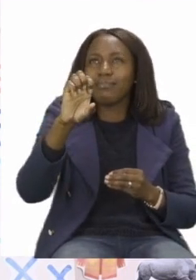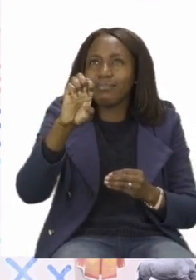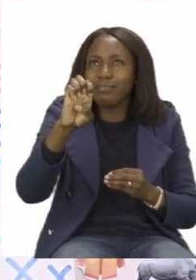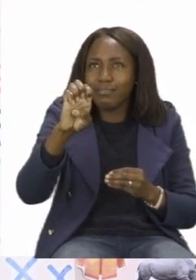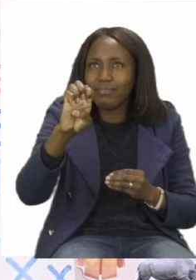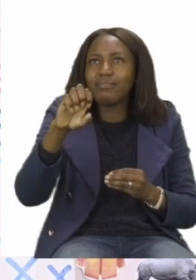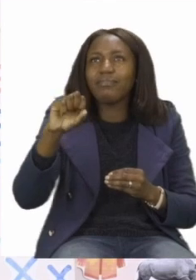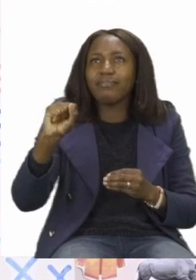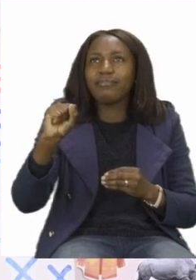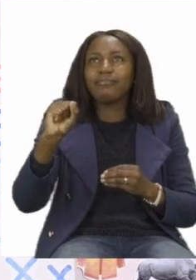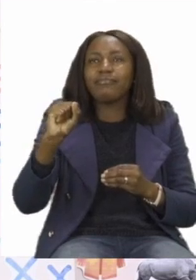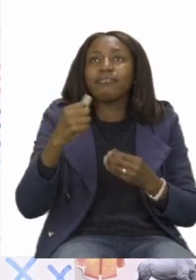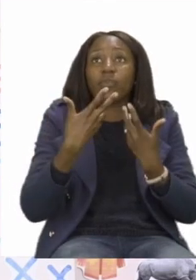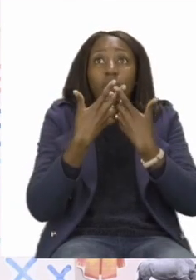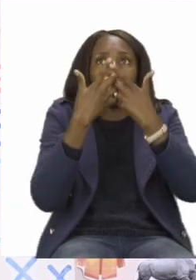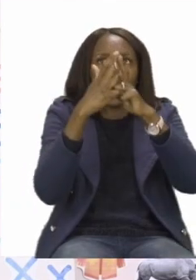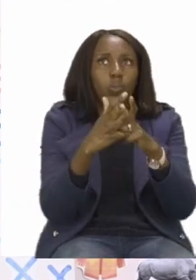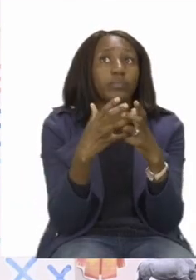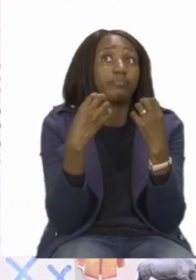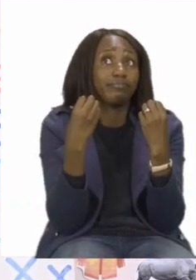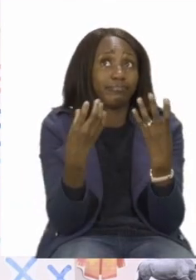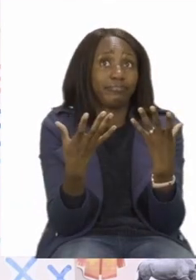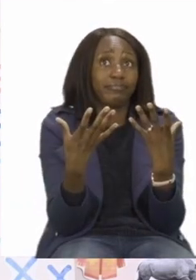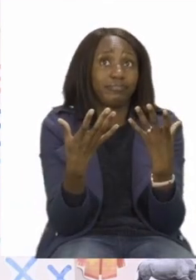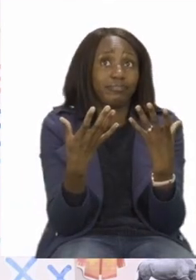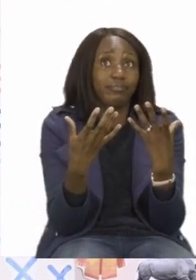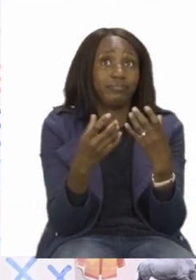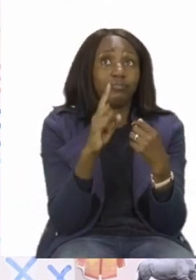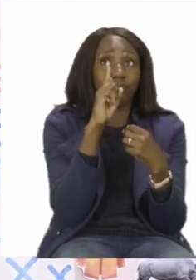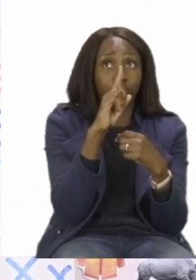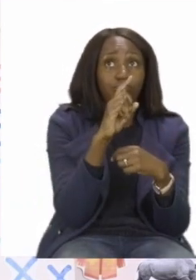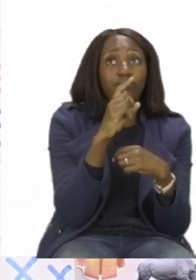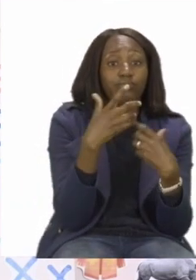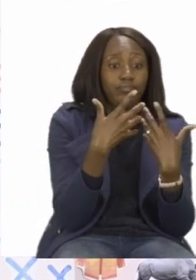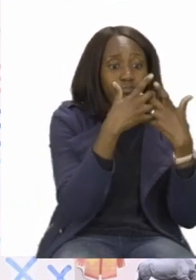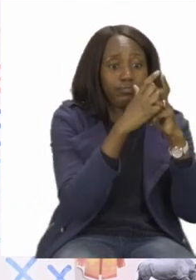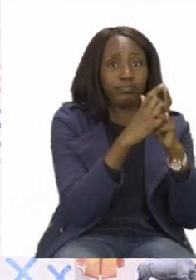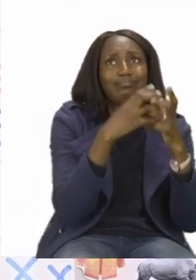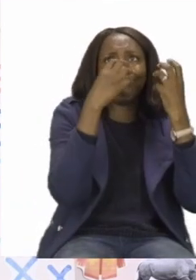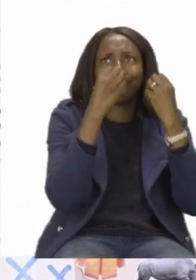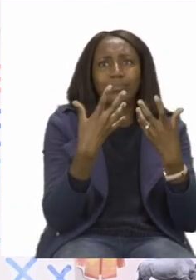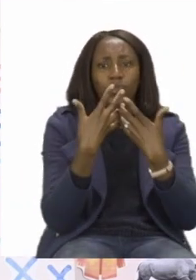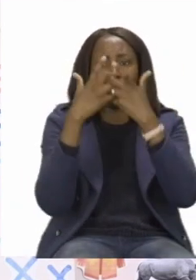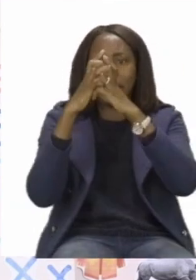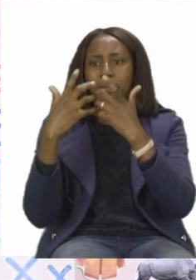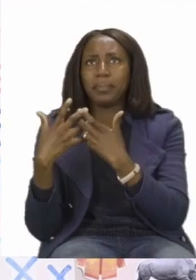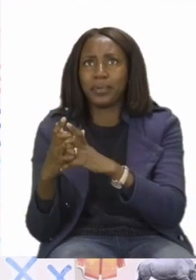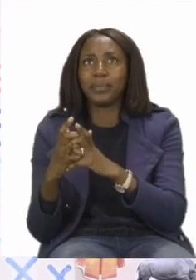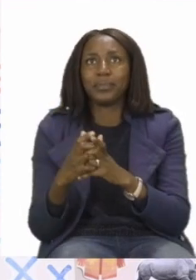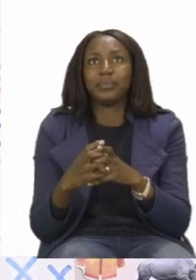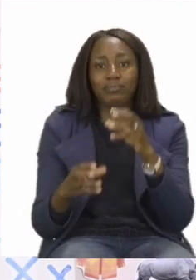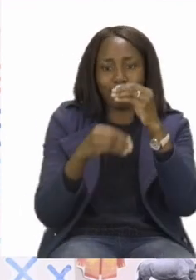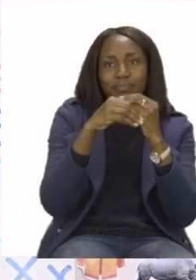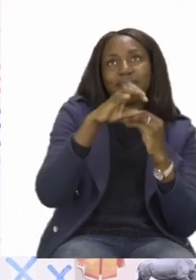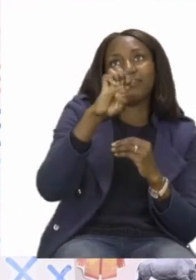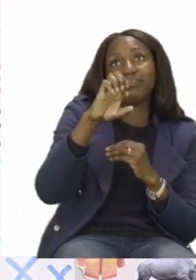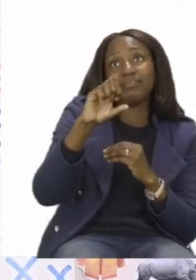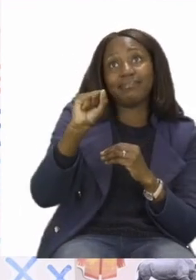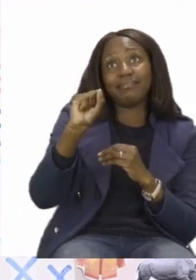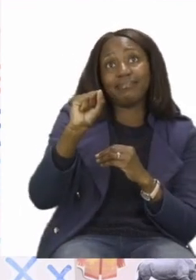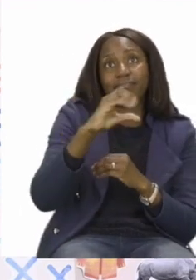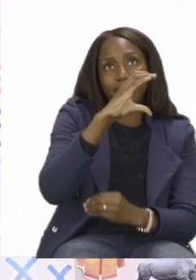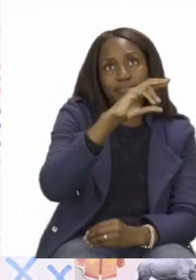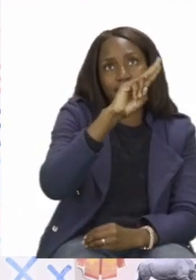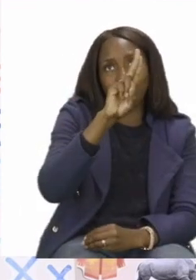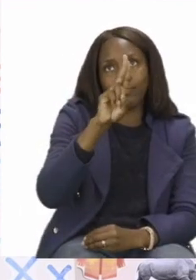ES. So, one church, many churches. Now, the